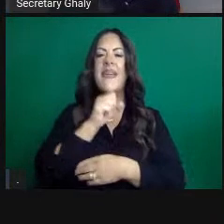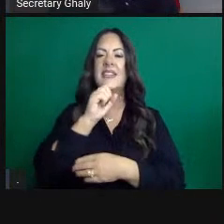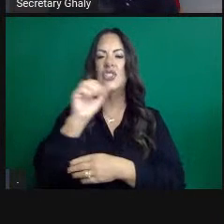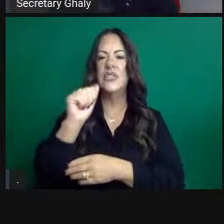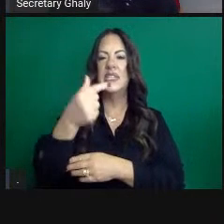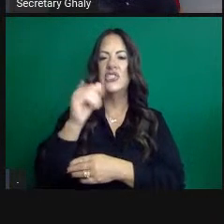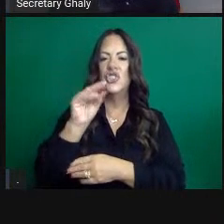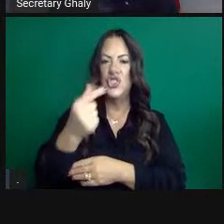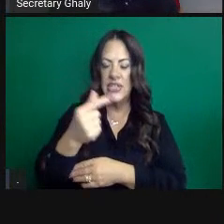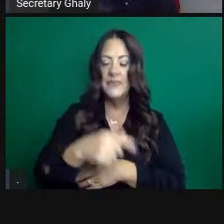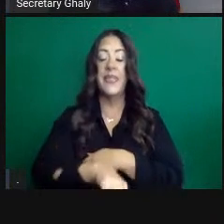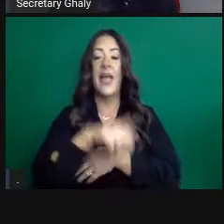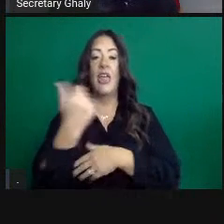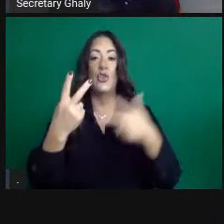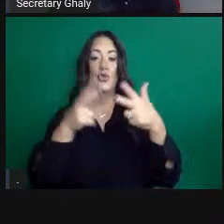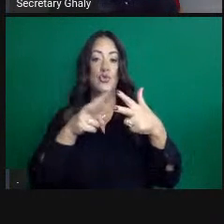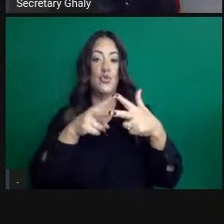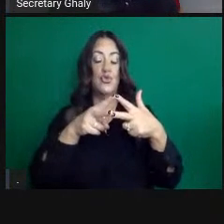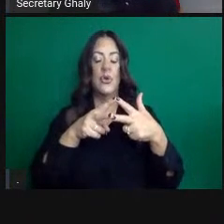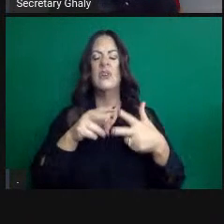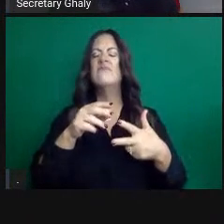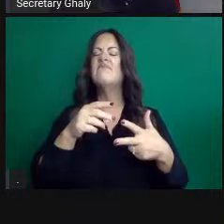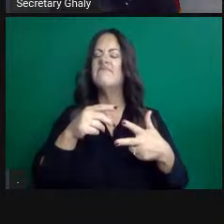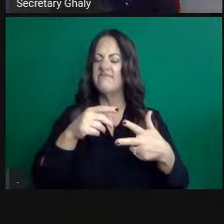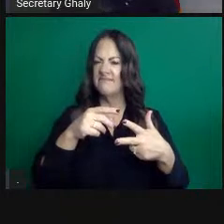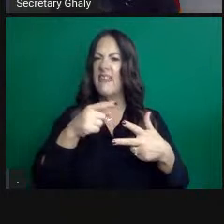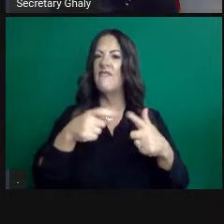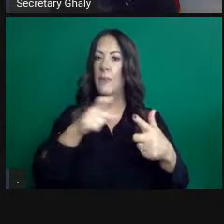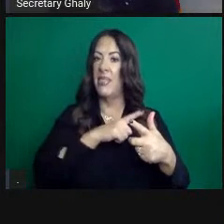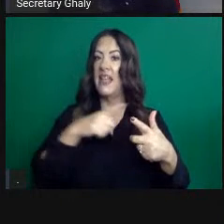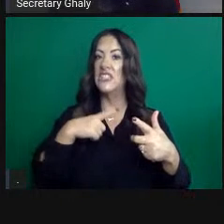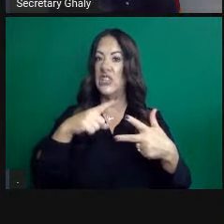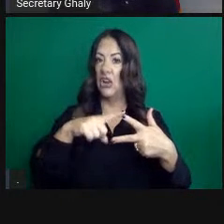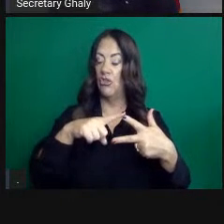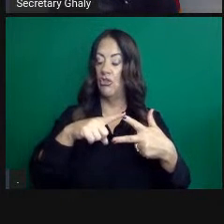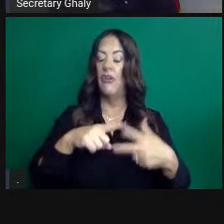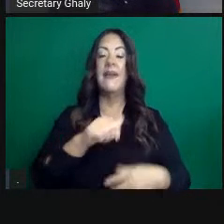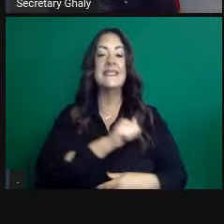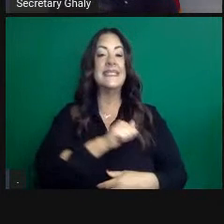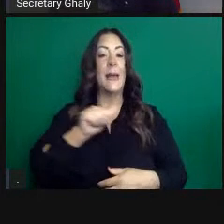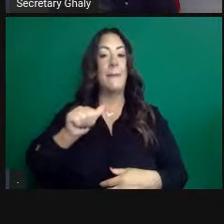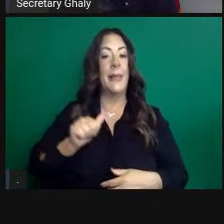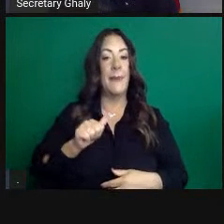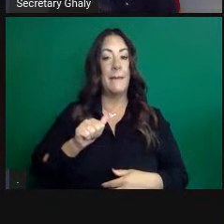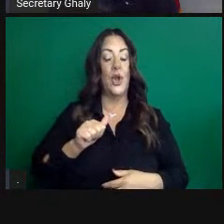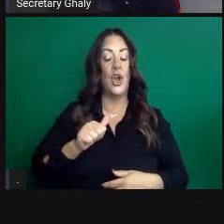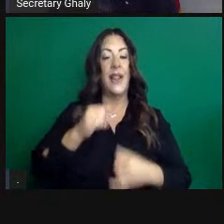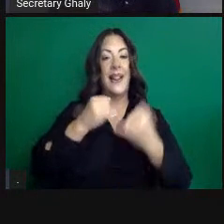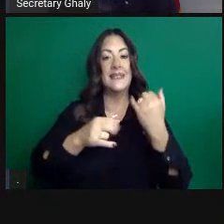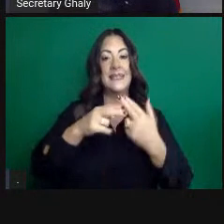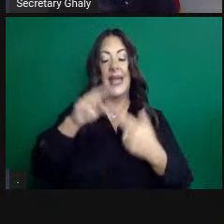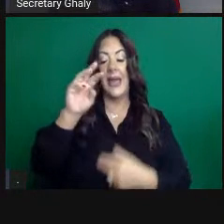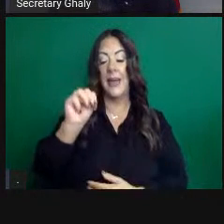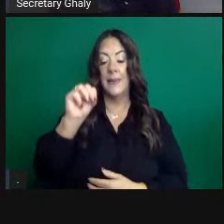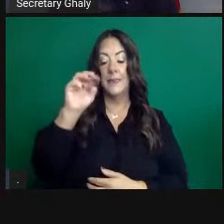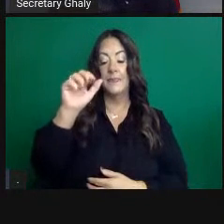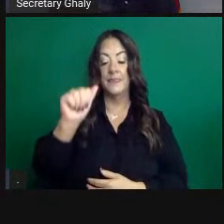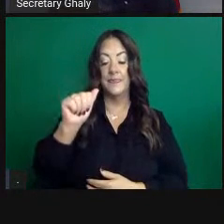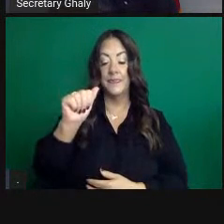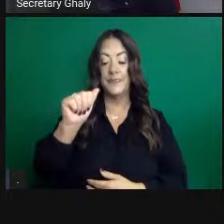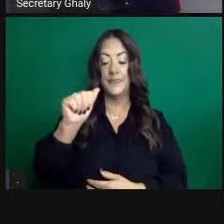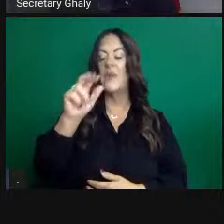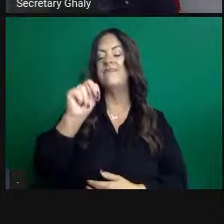two incredible elected leaders, members of the California Legislature, Assemblymember Nazarian and